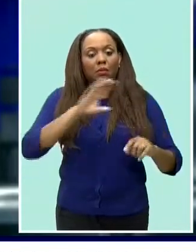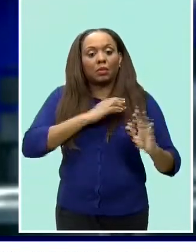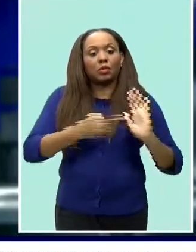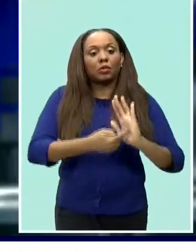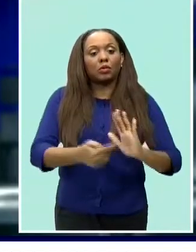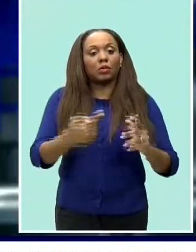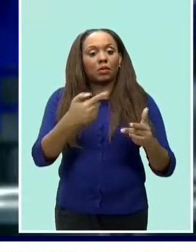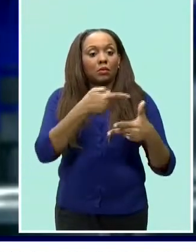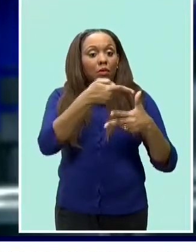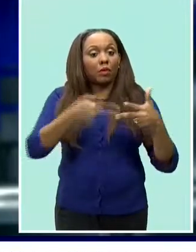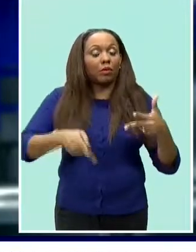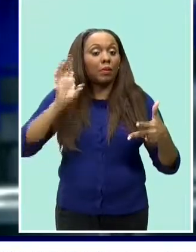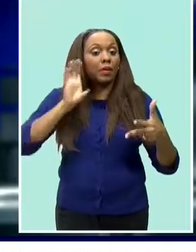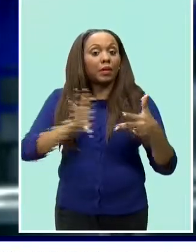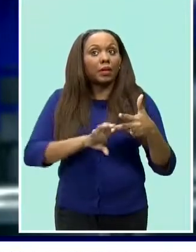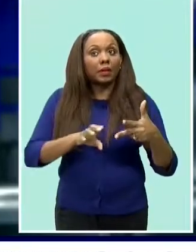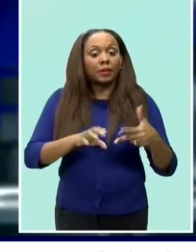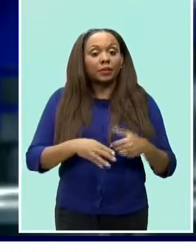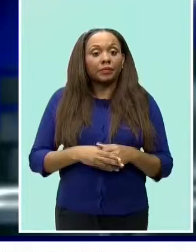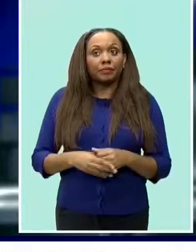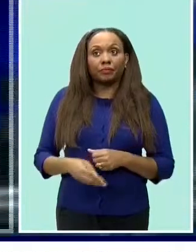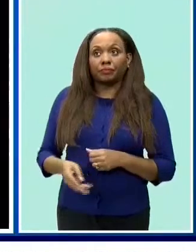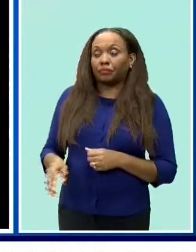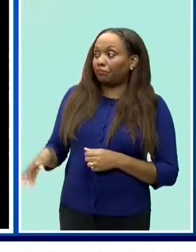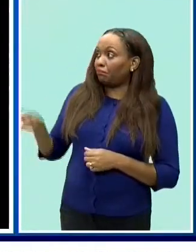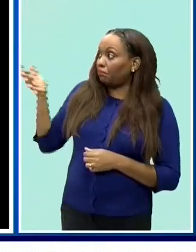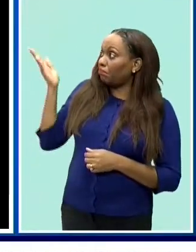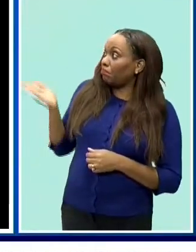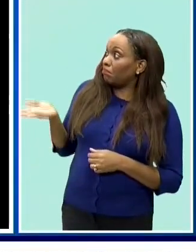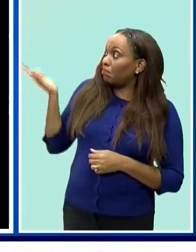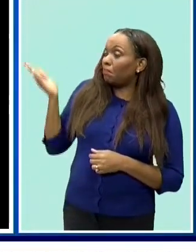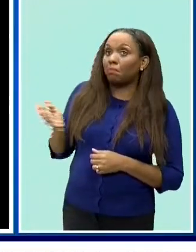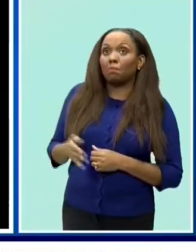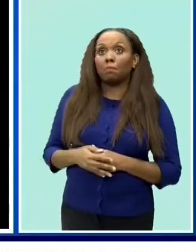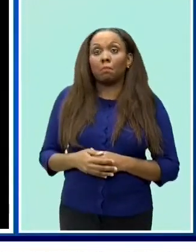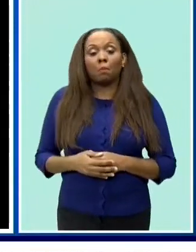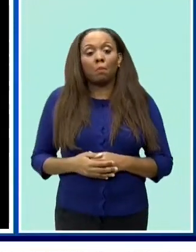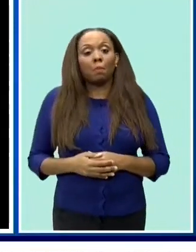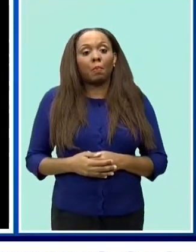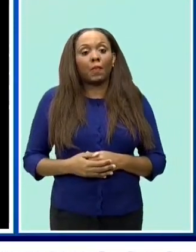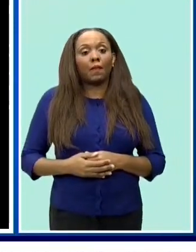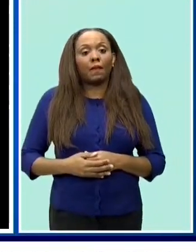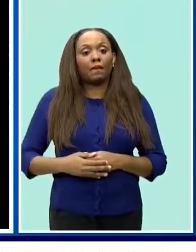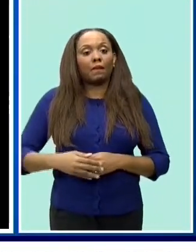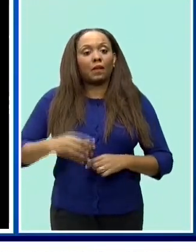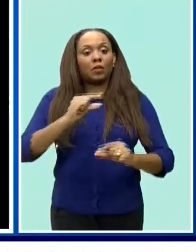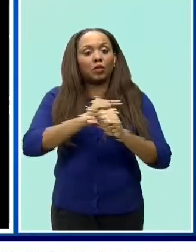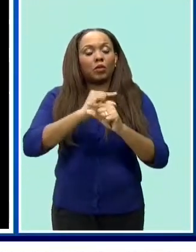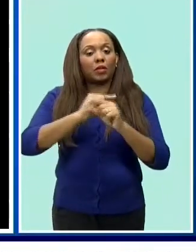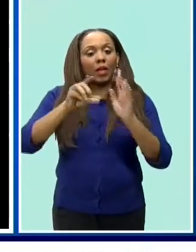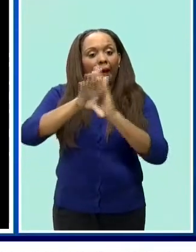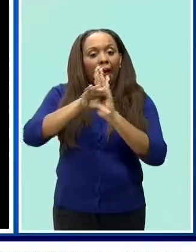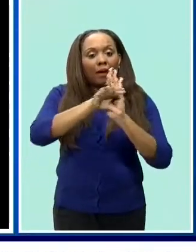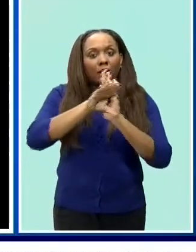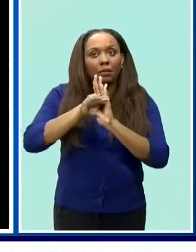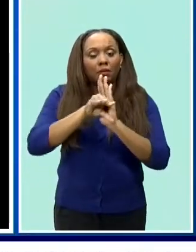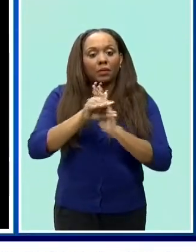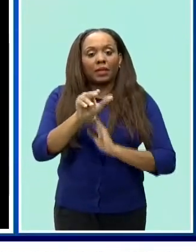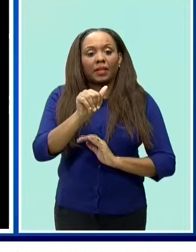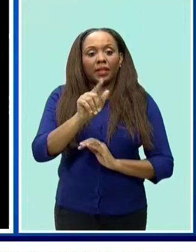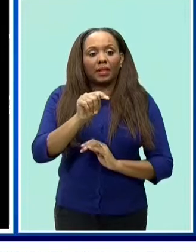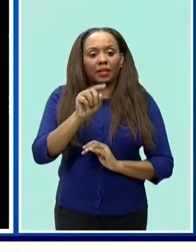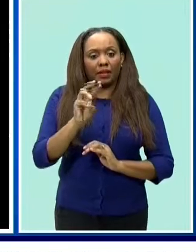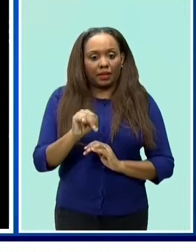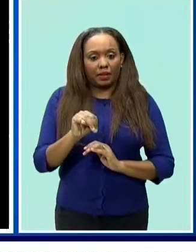3 photos of 2 suspects. Take a look at this, Shane. Now, this is security cam footage from ATMs where the suspected